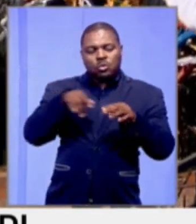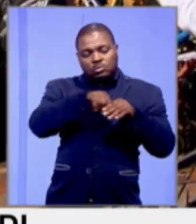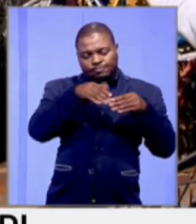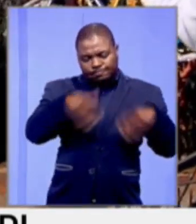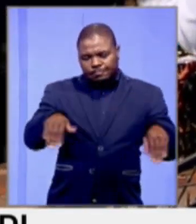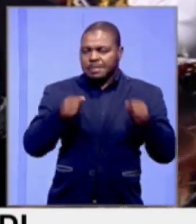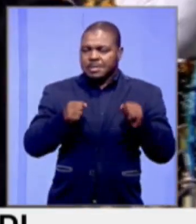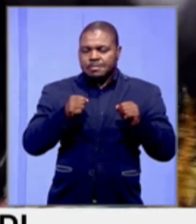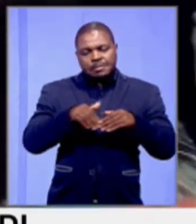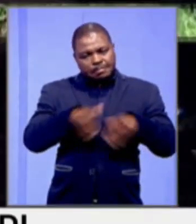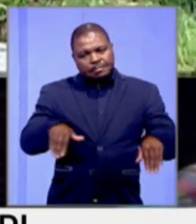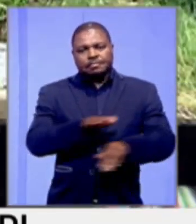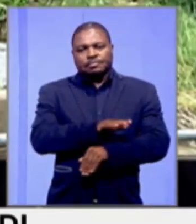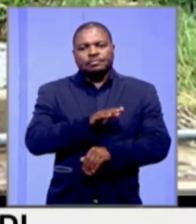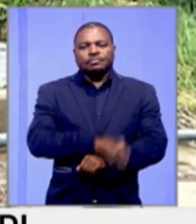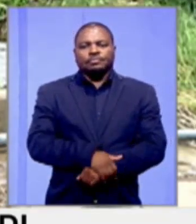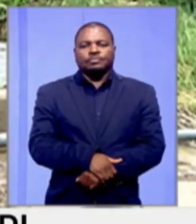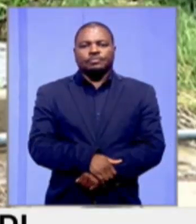Ukraine.